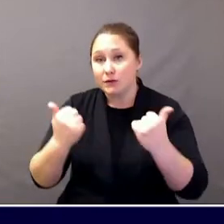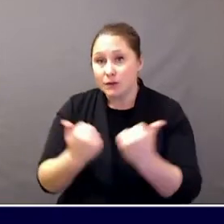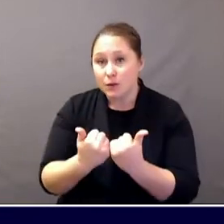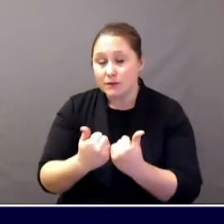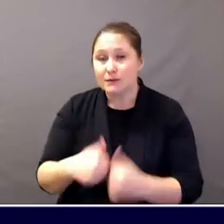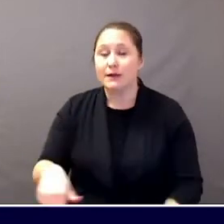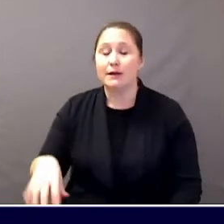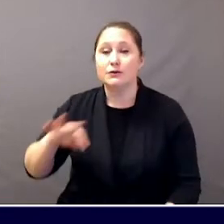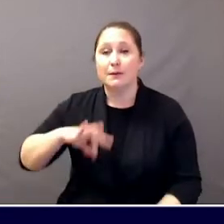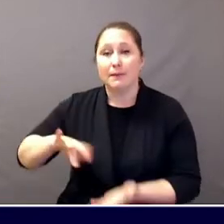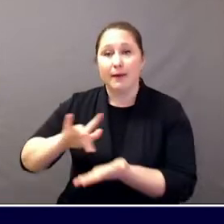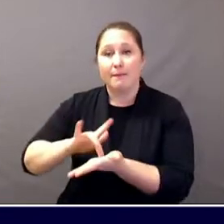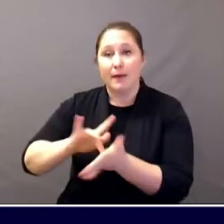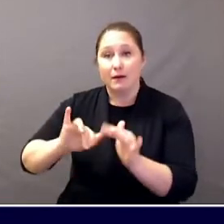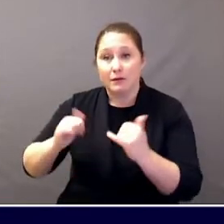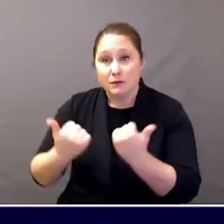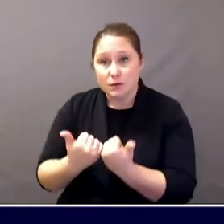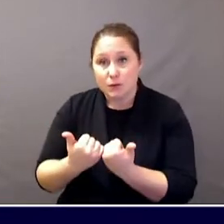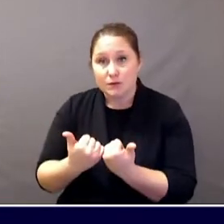healthcare